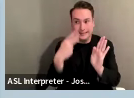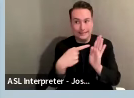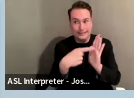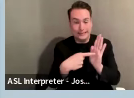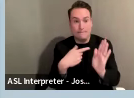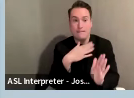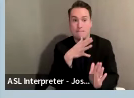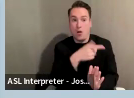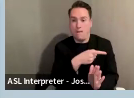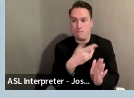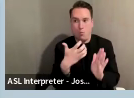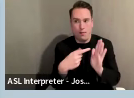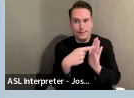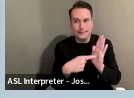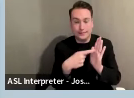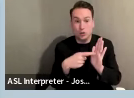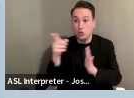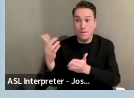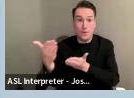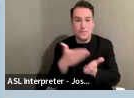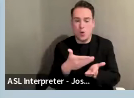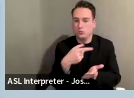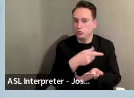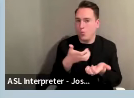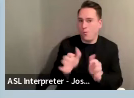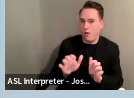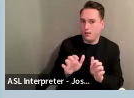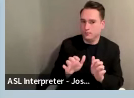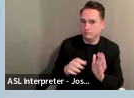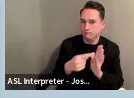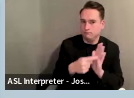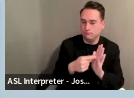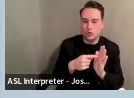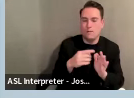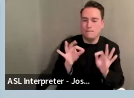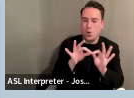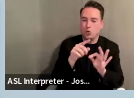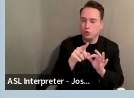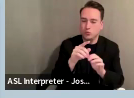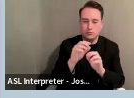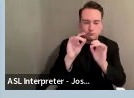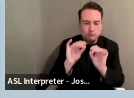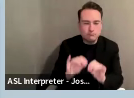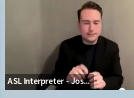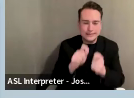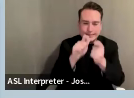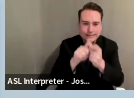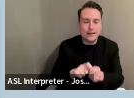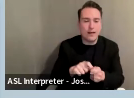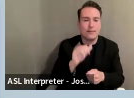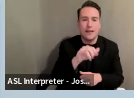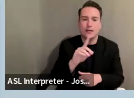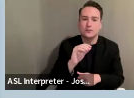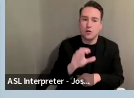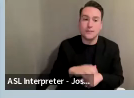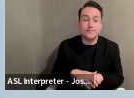completed. She does not want what you are proposing to do. So detail is very good in these documents. Next